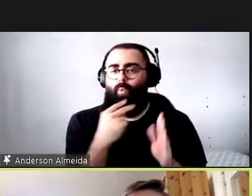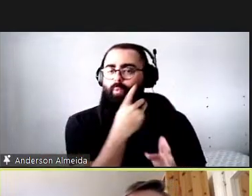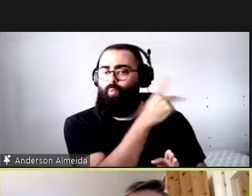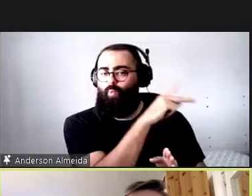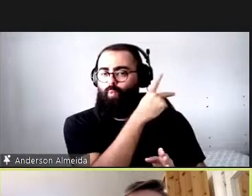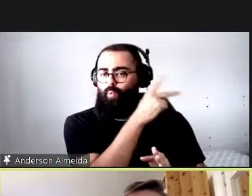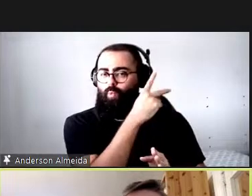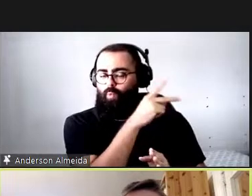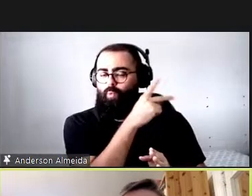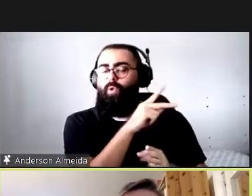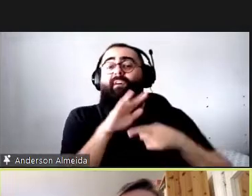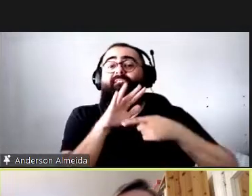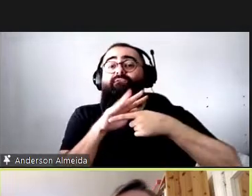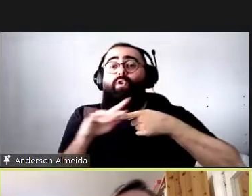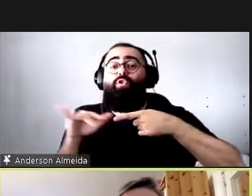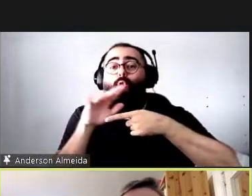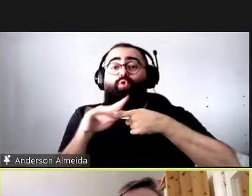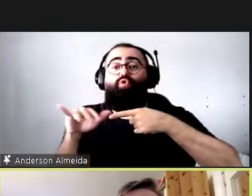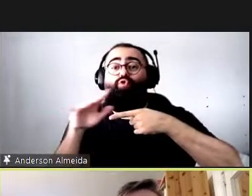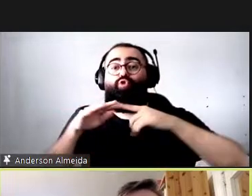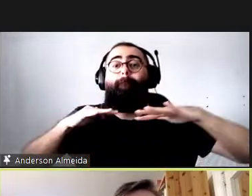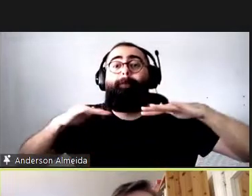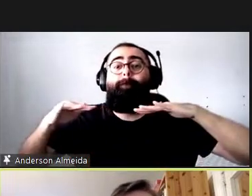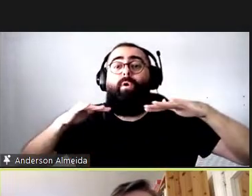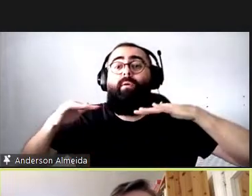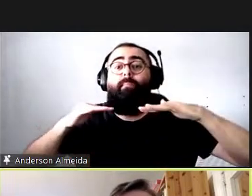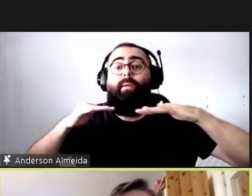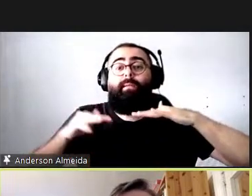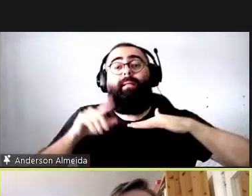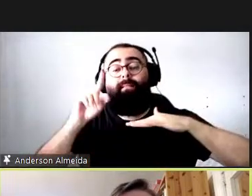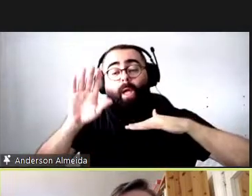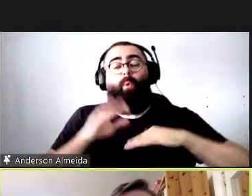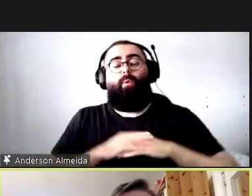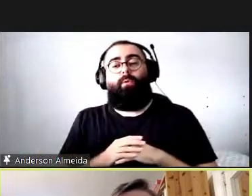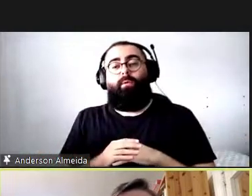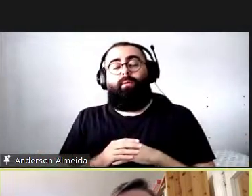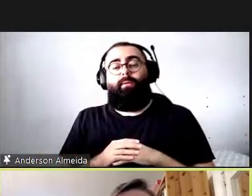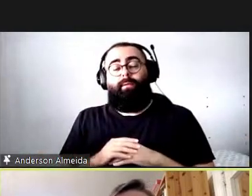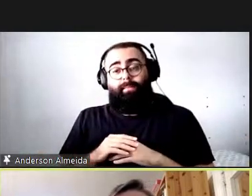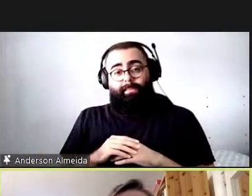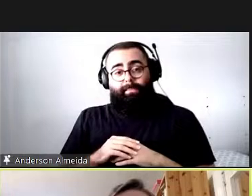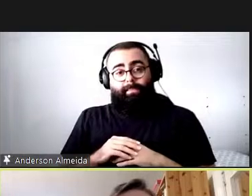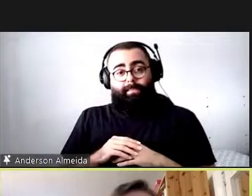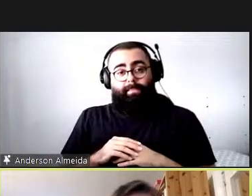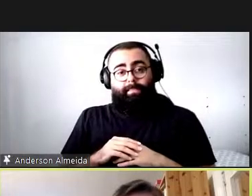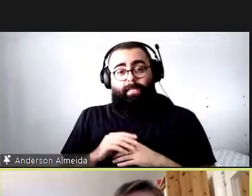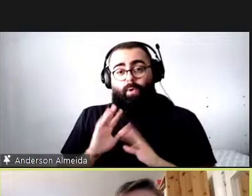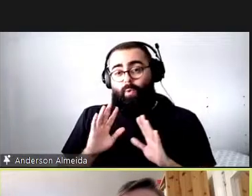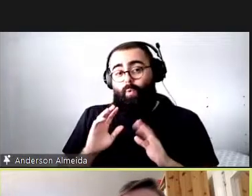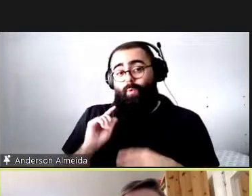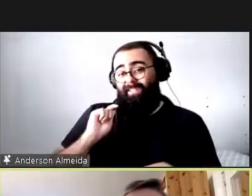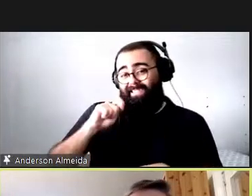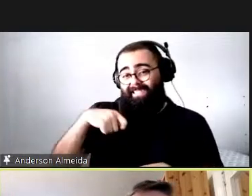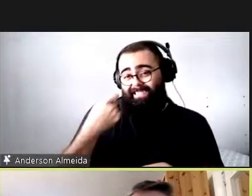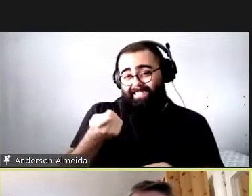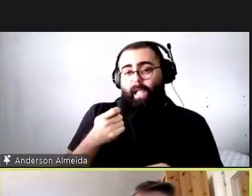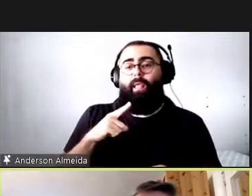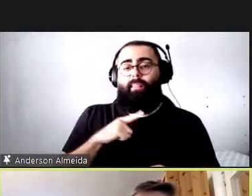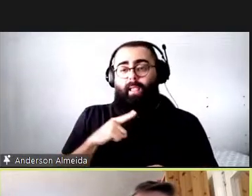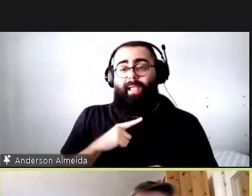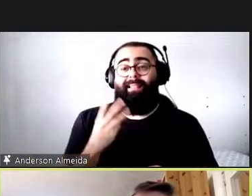signs as having three movement phases: an approach to the location,